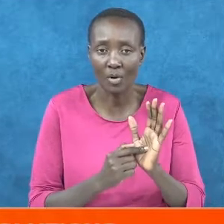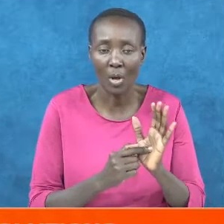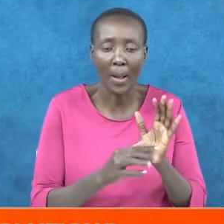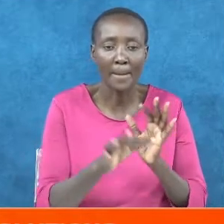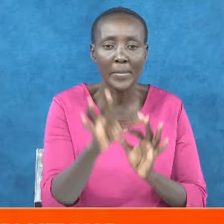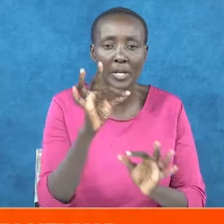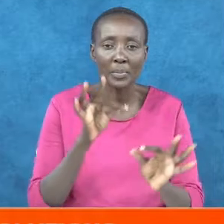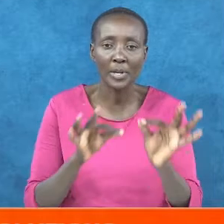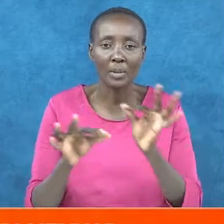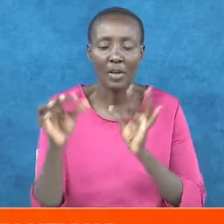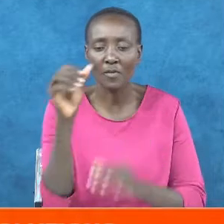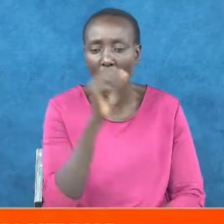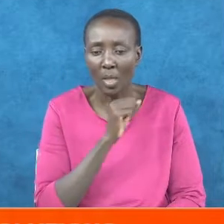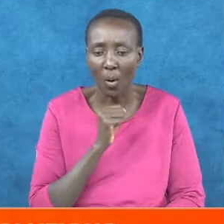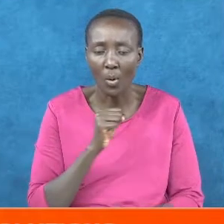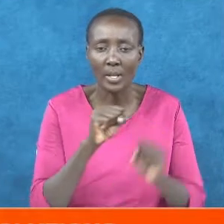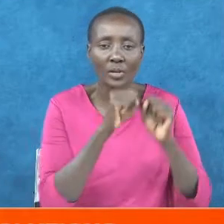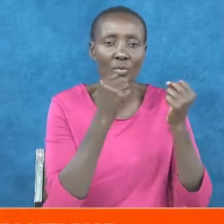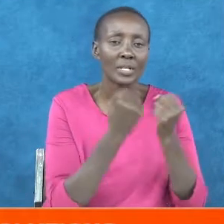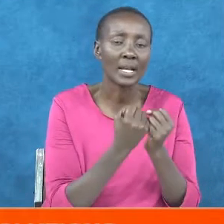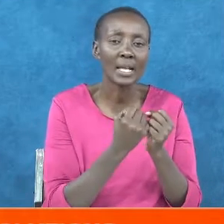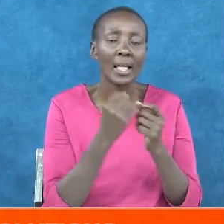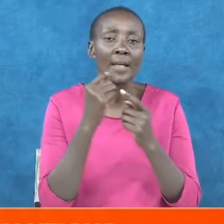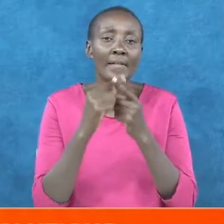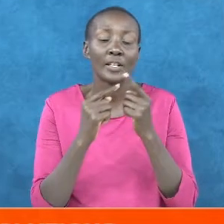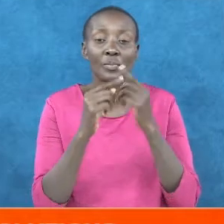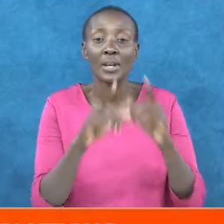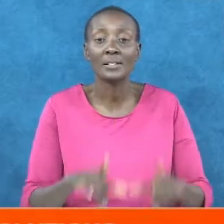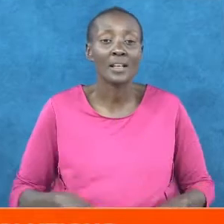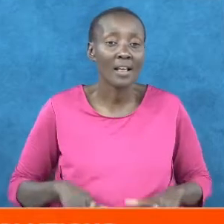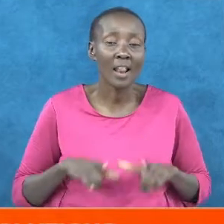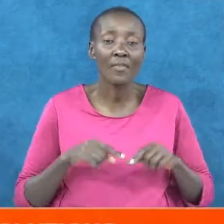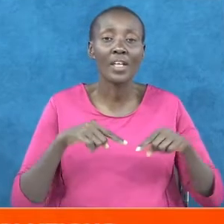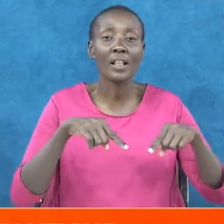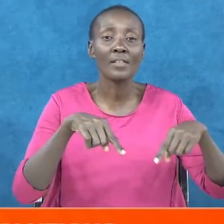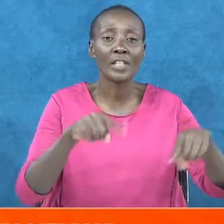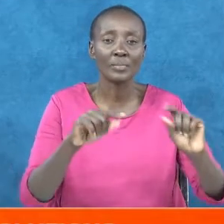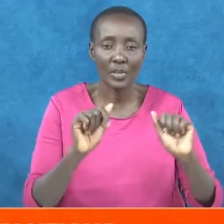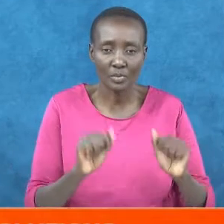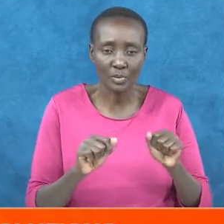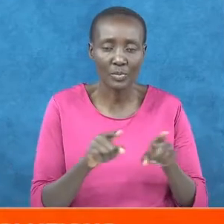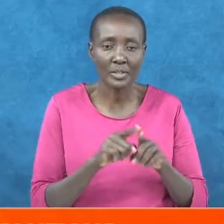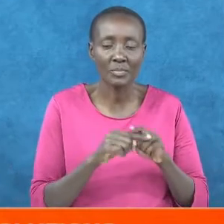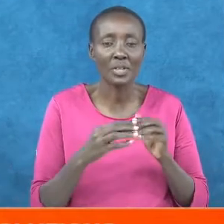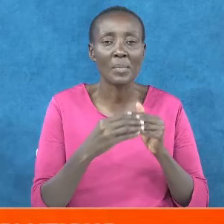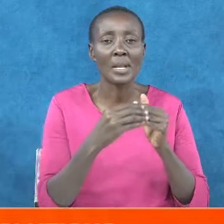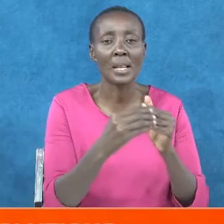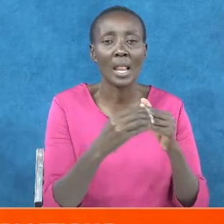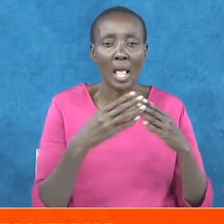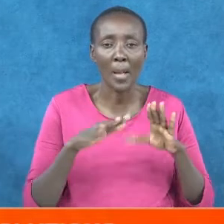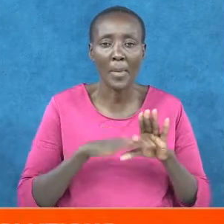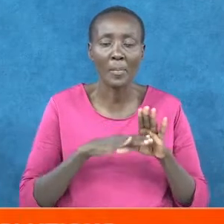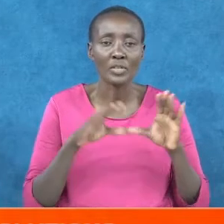older people in a society who have experienced life in itself in such a way that then they will be able to provide direction to members